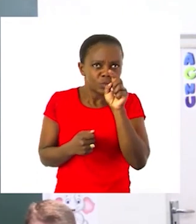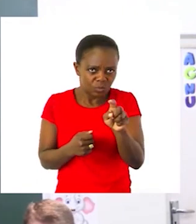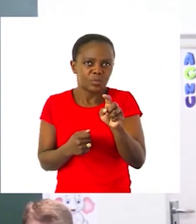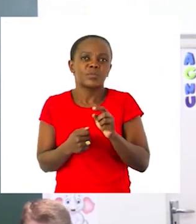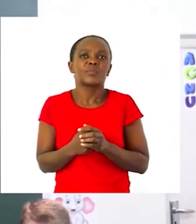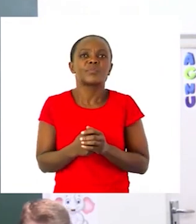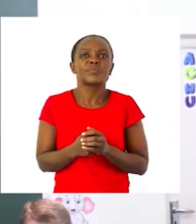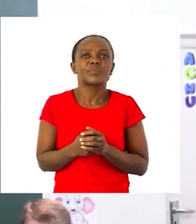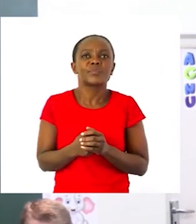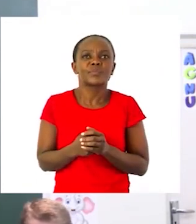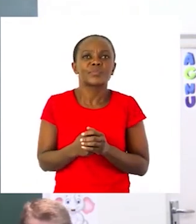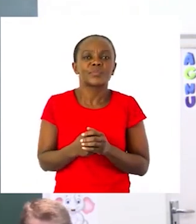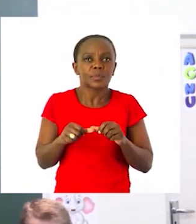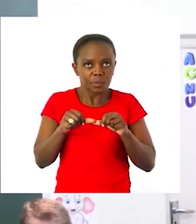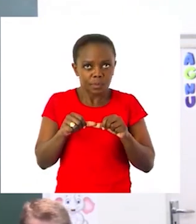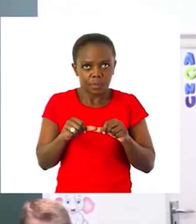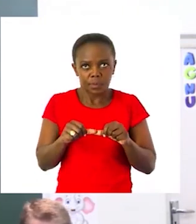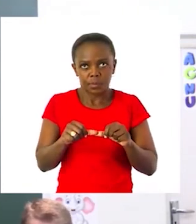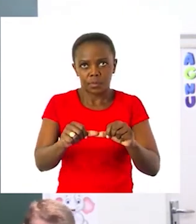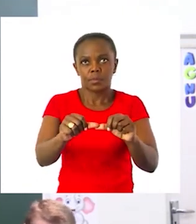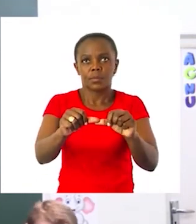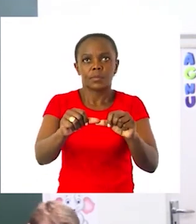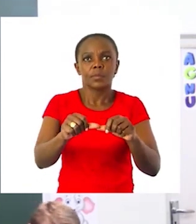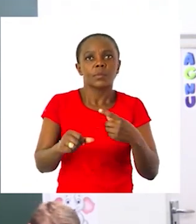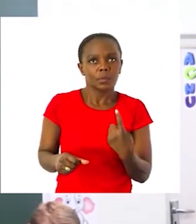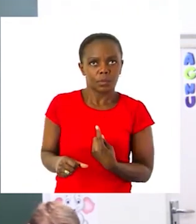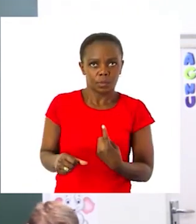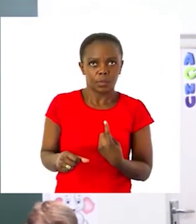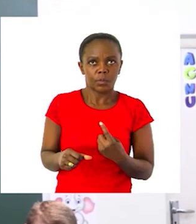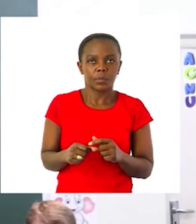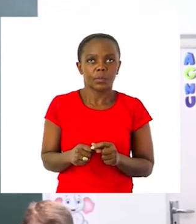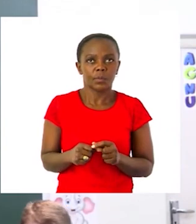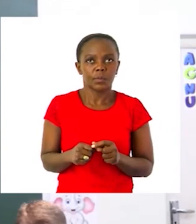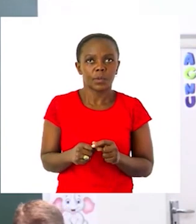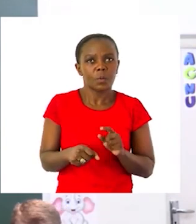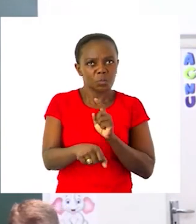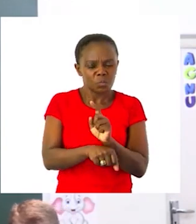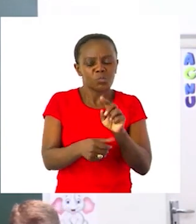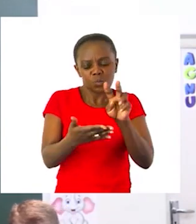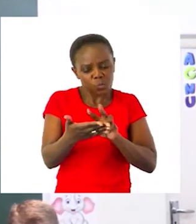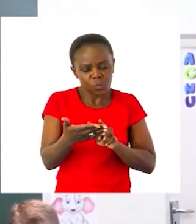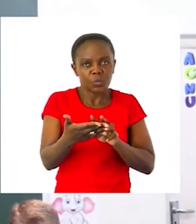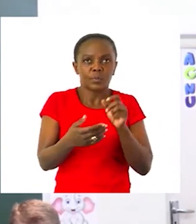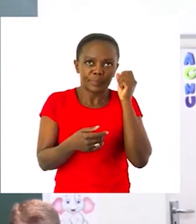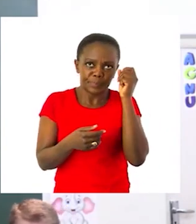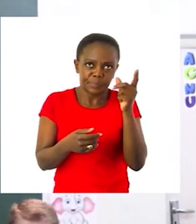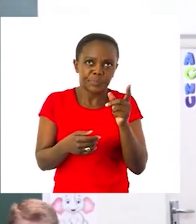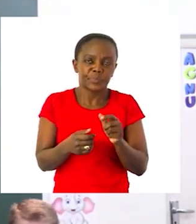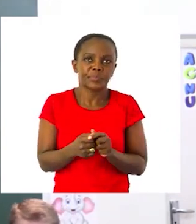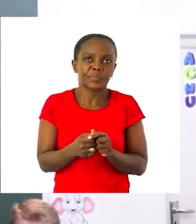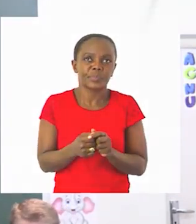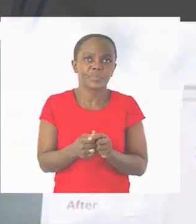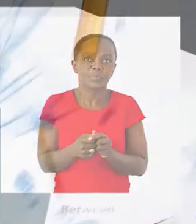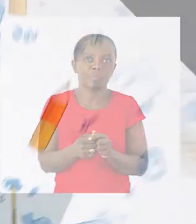good. The rest you're going to do by yourself. Read them and understand first before you